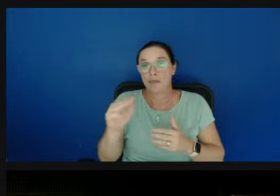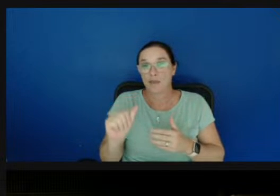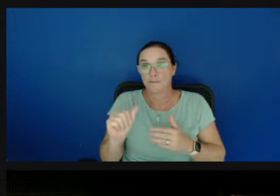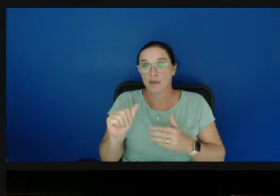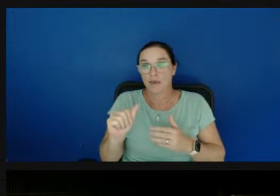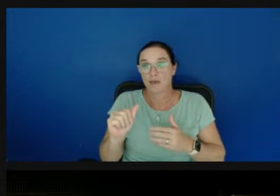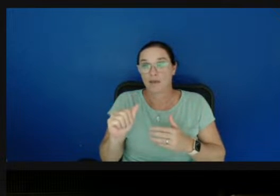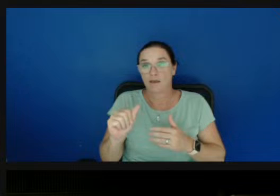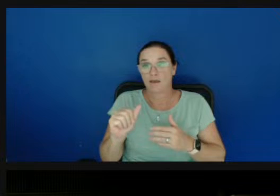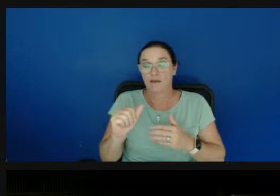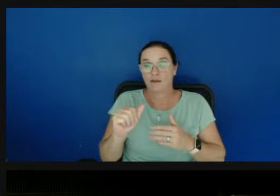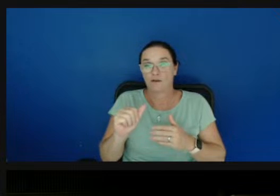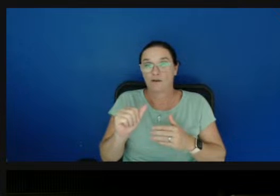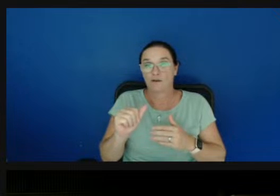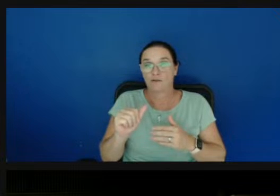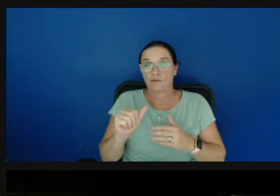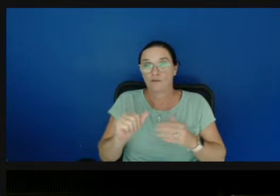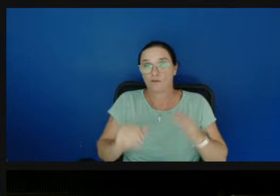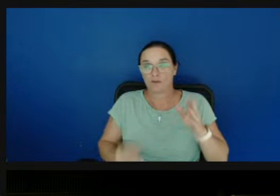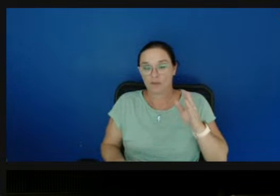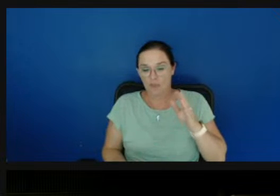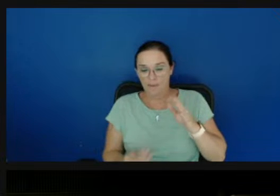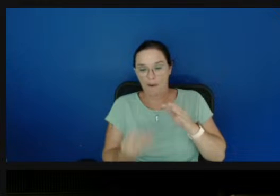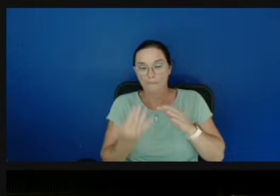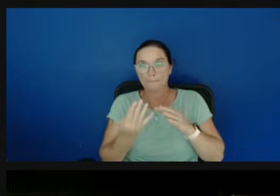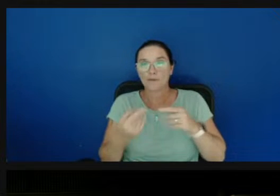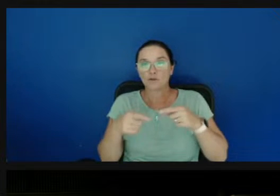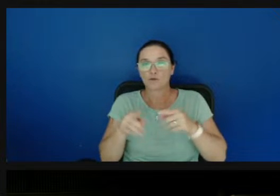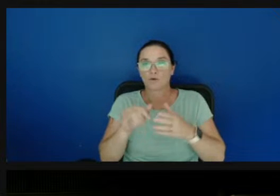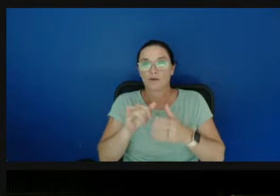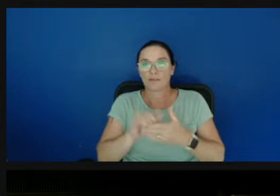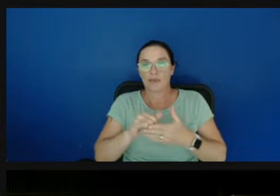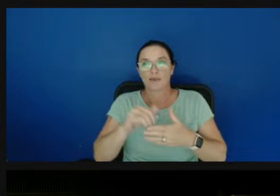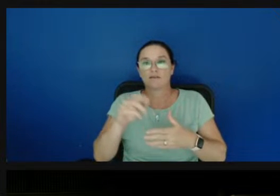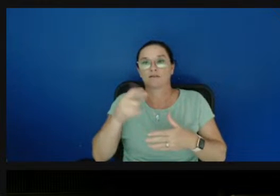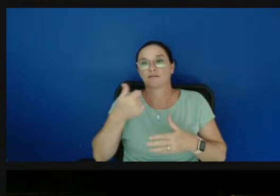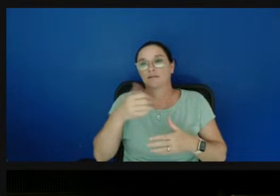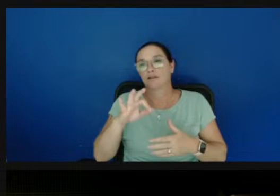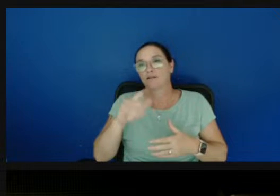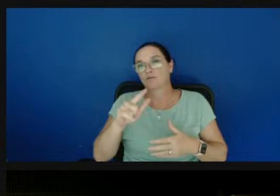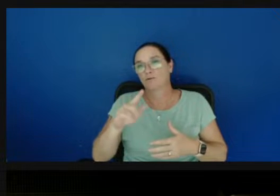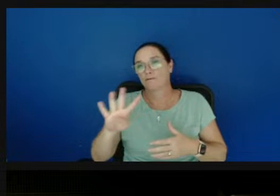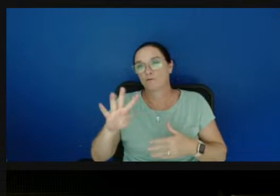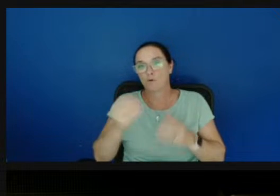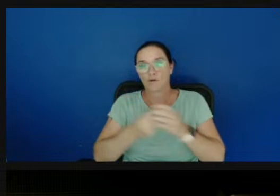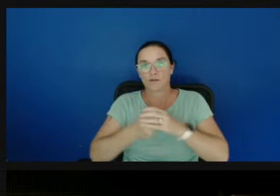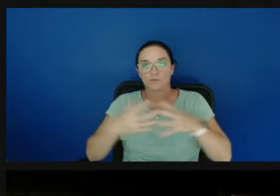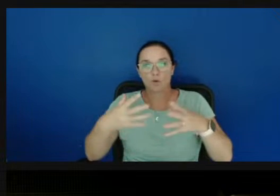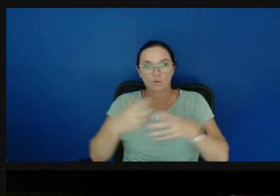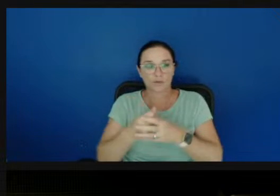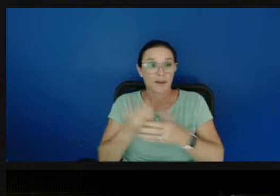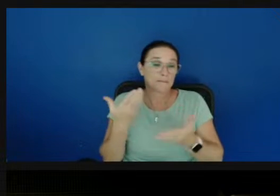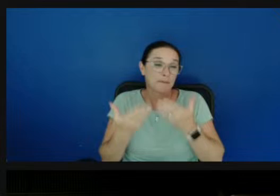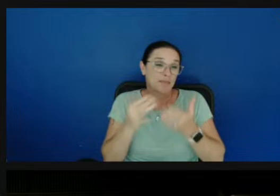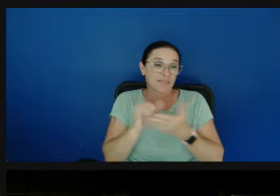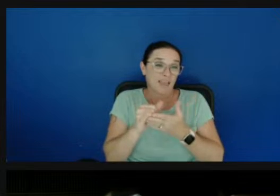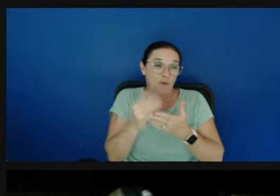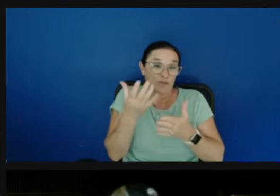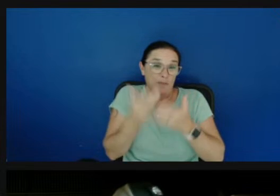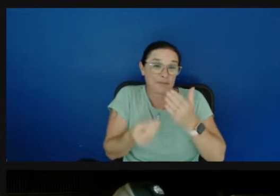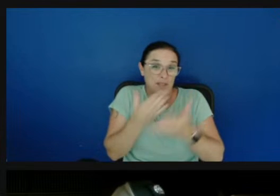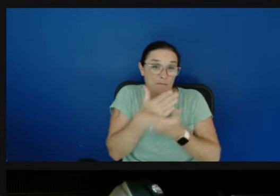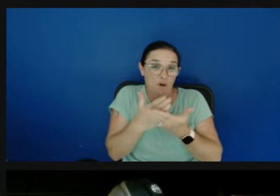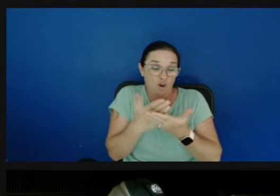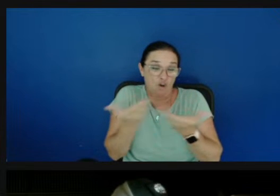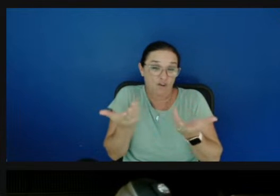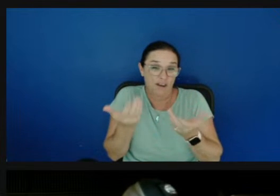Kilauea's magma system during those 1924 explosions. Right? So that could be the missing part of it there. Everything flushes